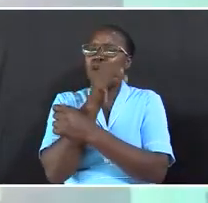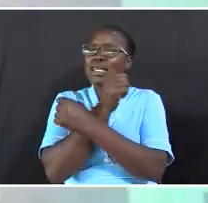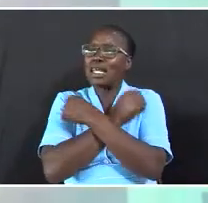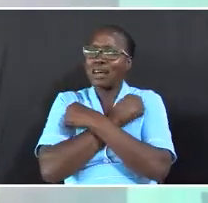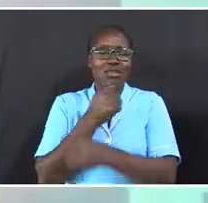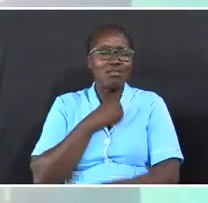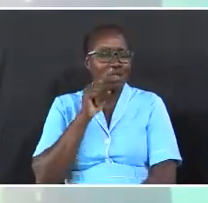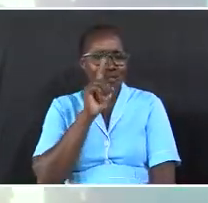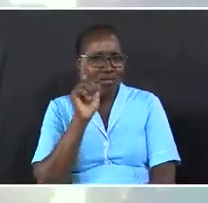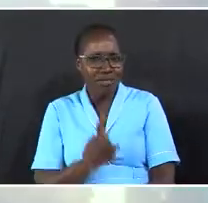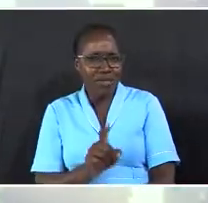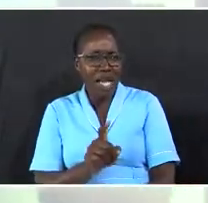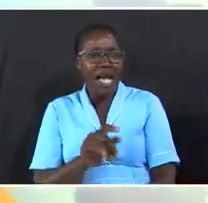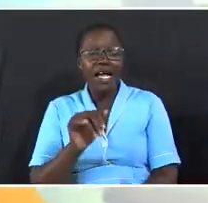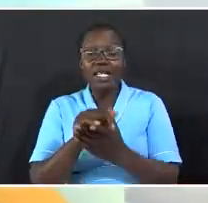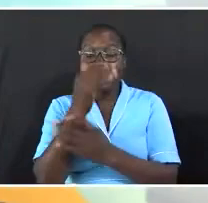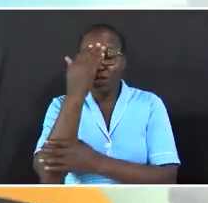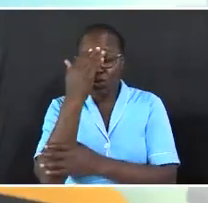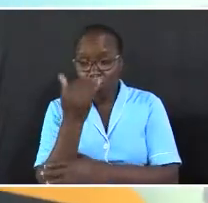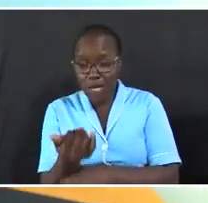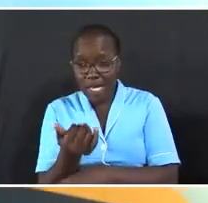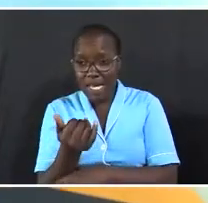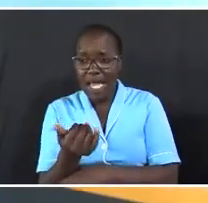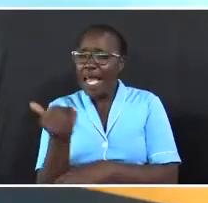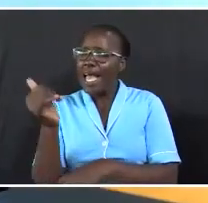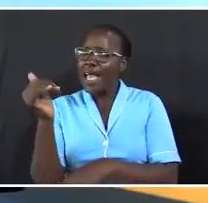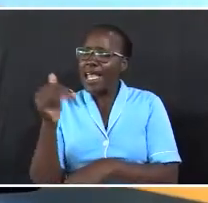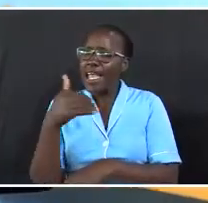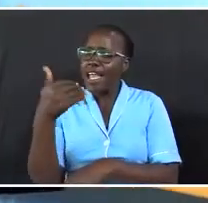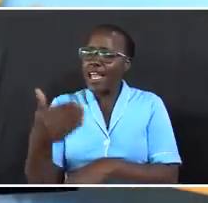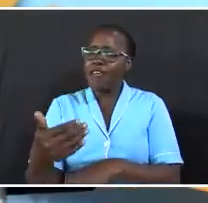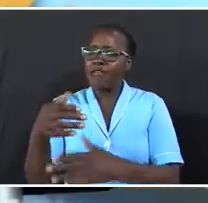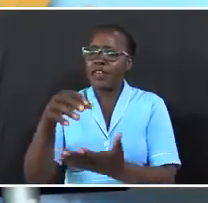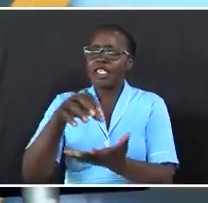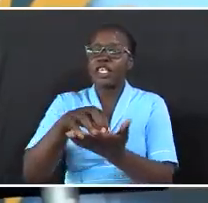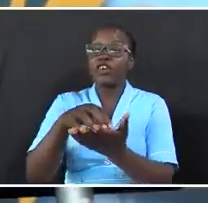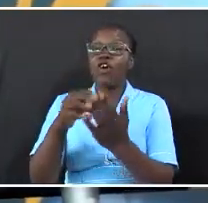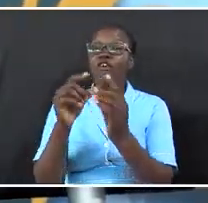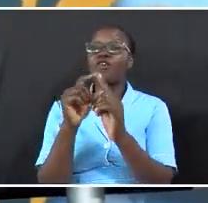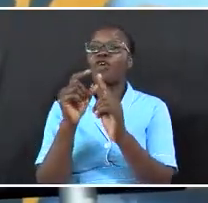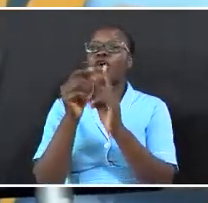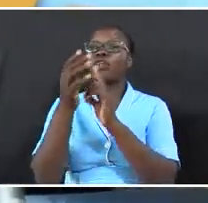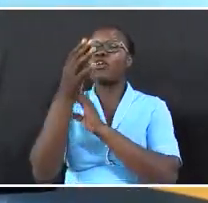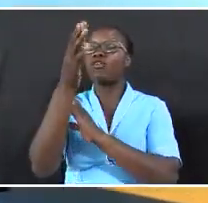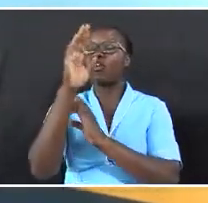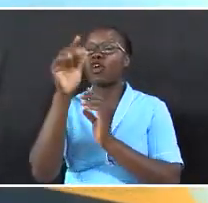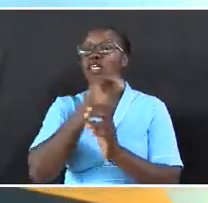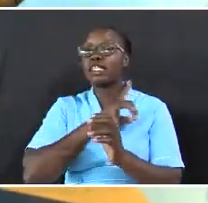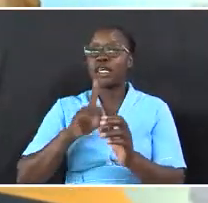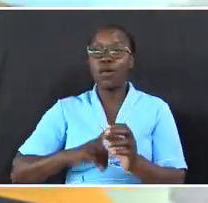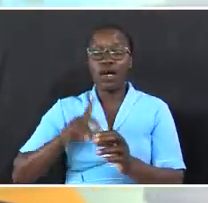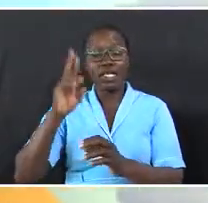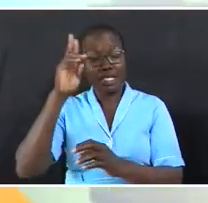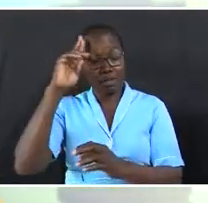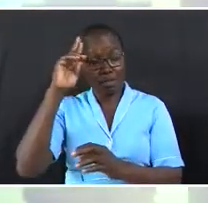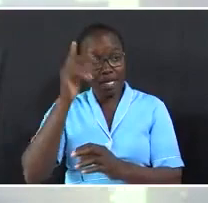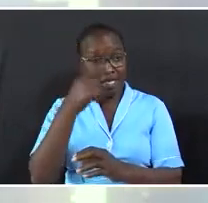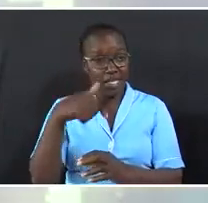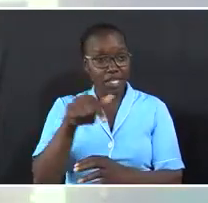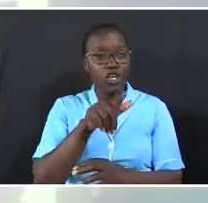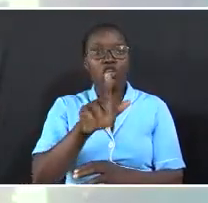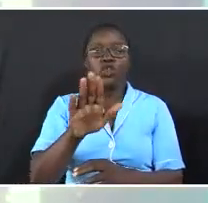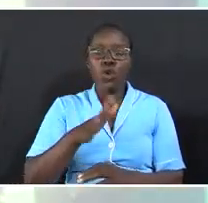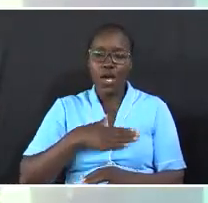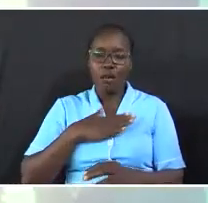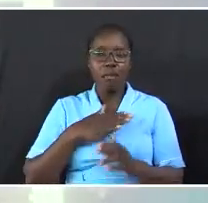me? And no wonder, at every stage of the word of God, the Lord is reminding us, you are my